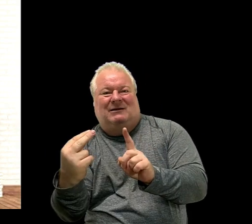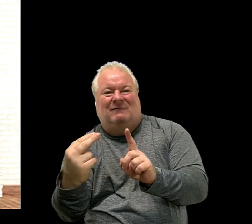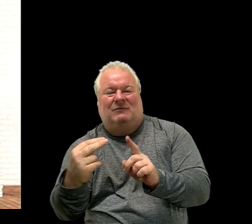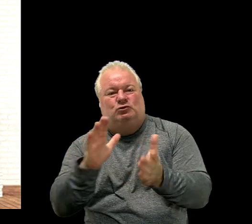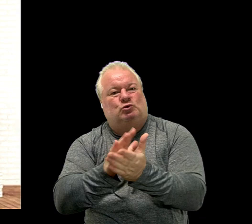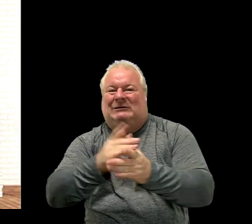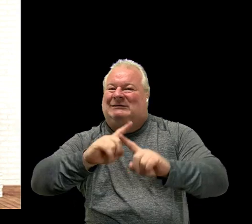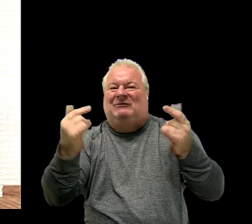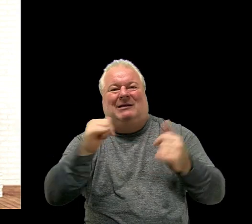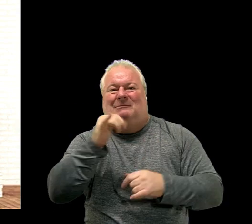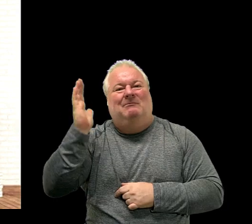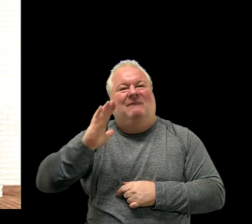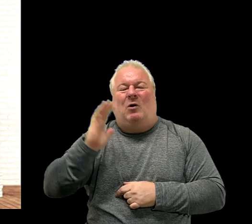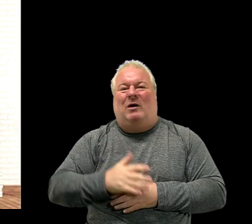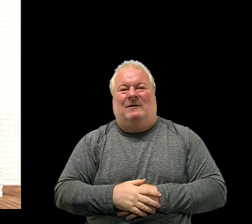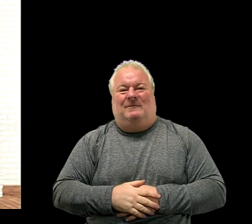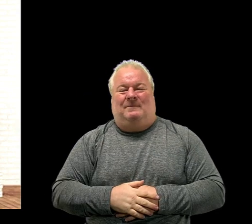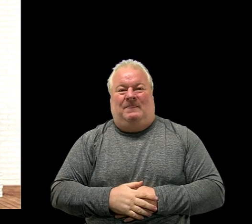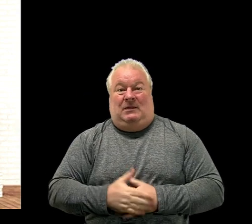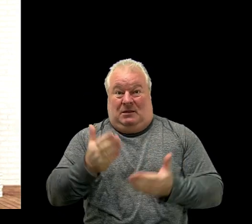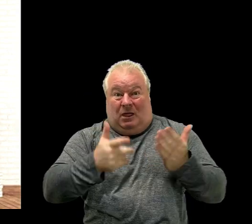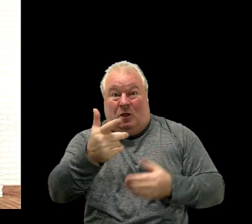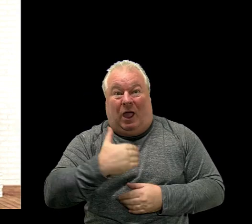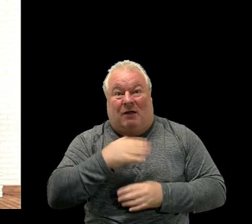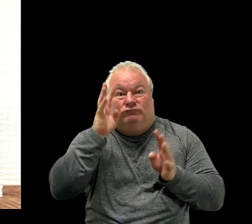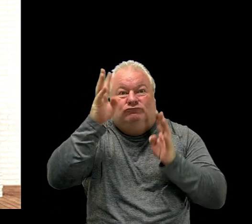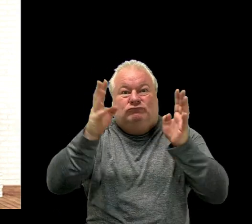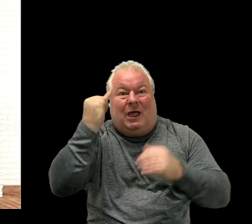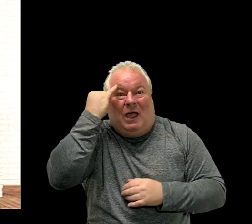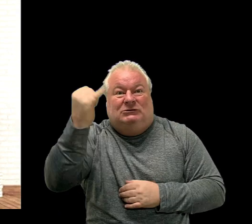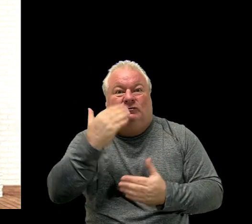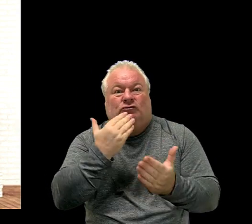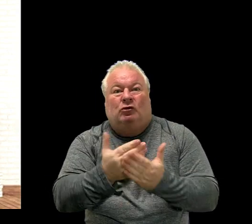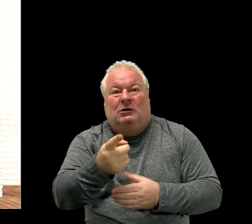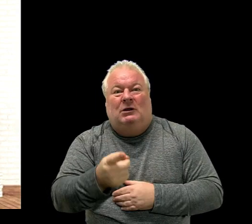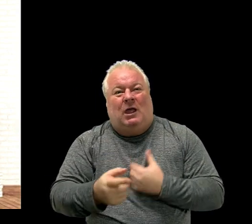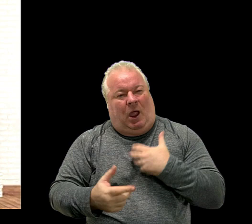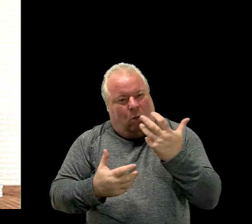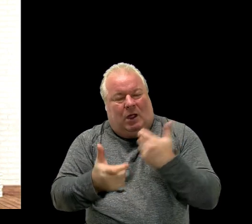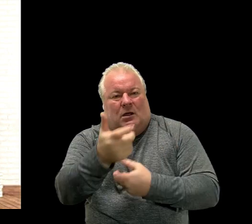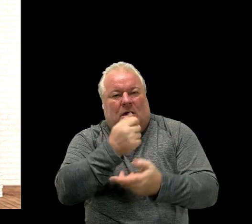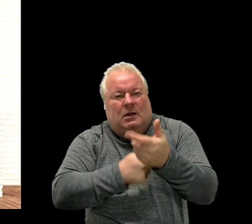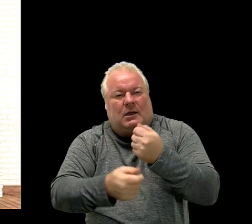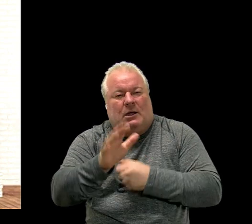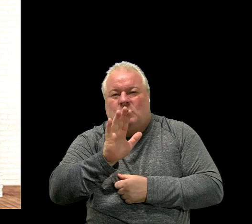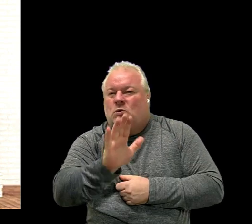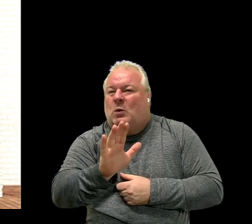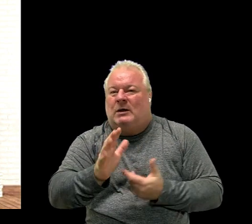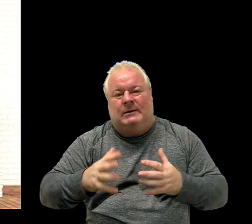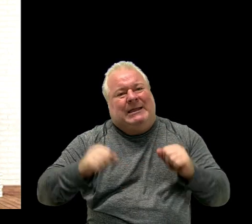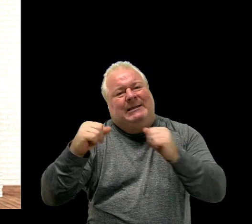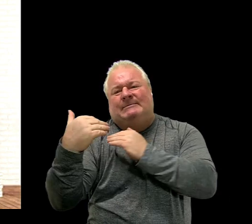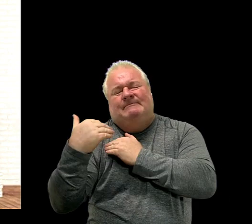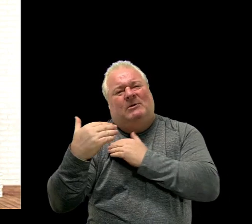school. And you might have some ideas. I want you to take the chance